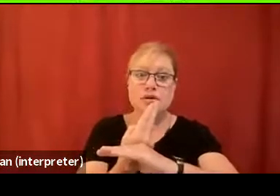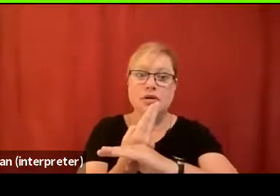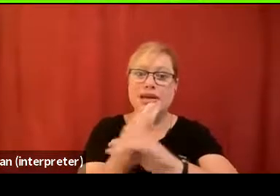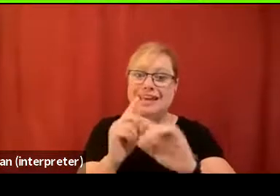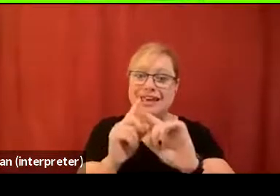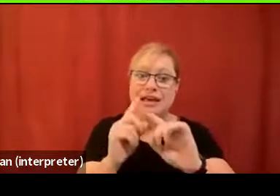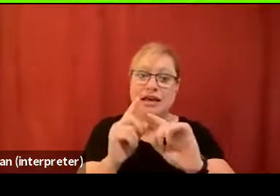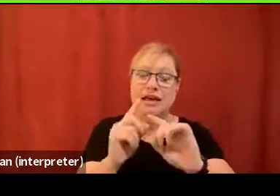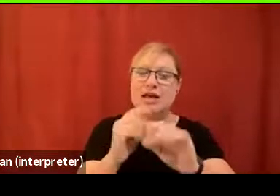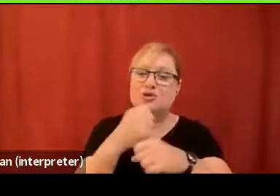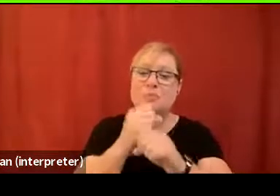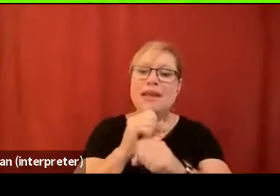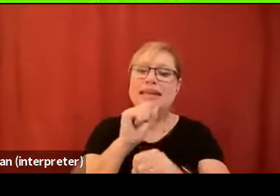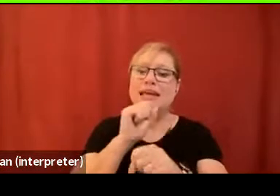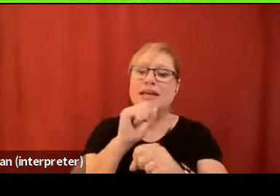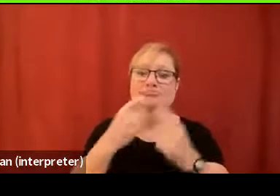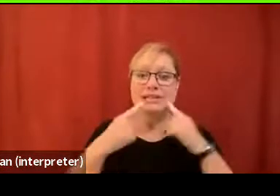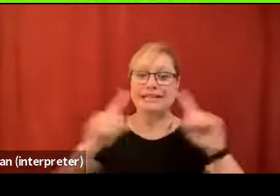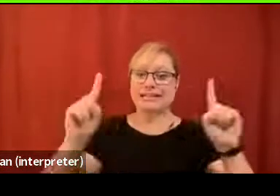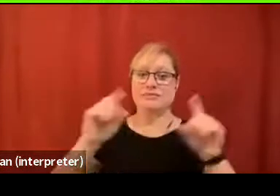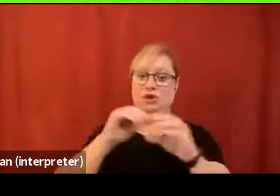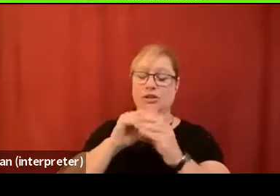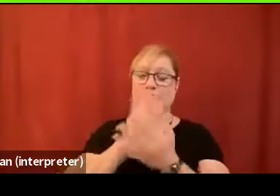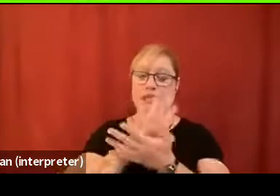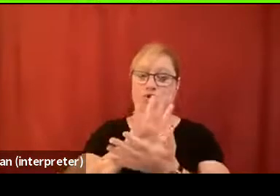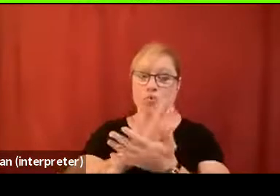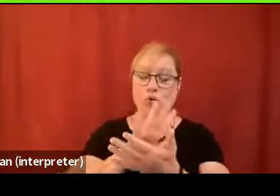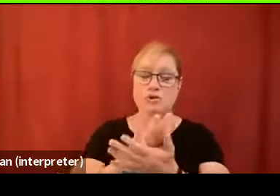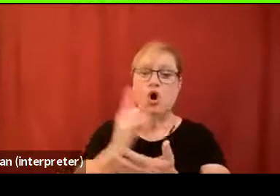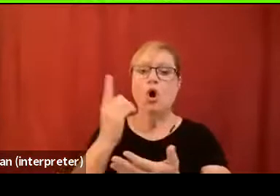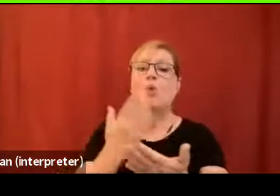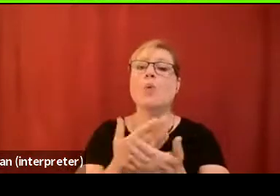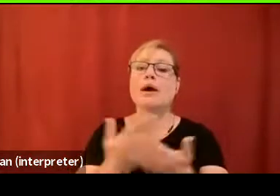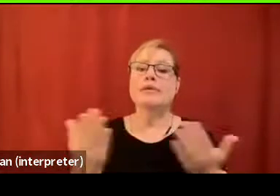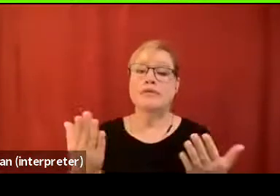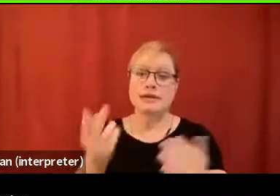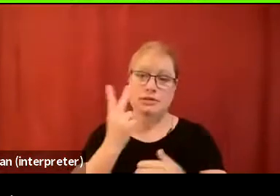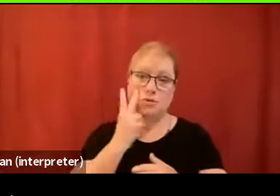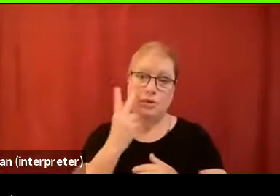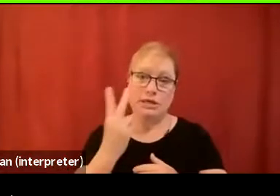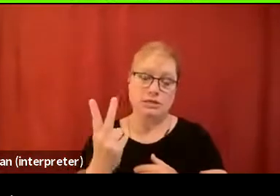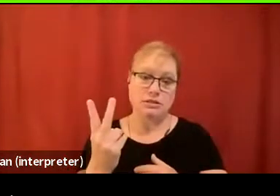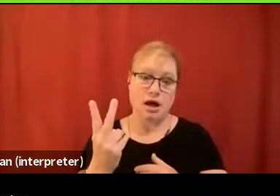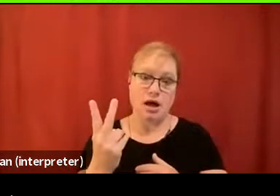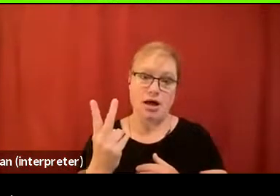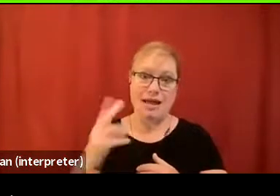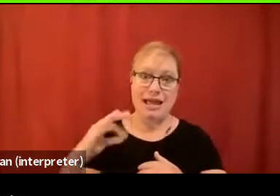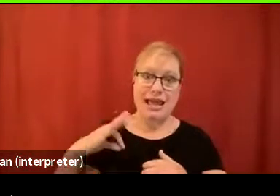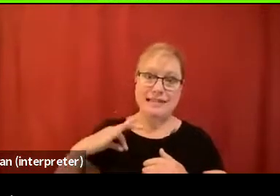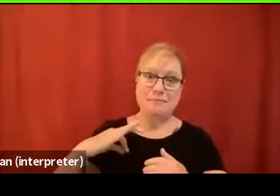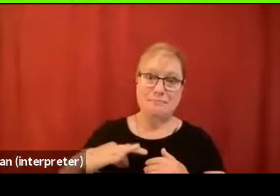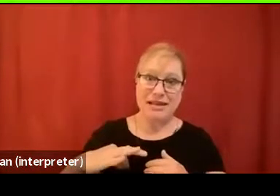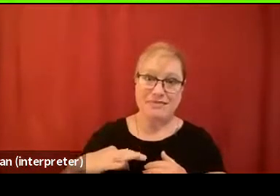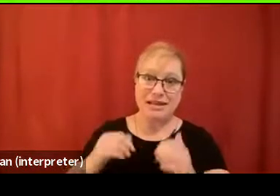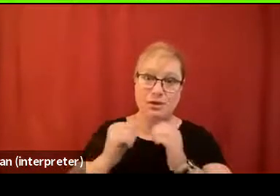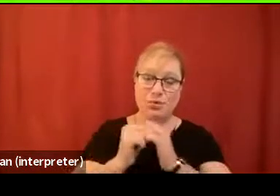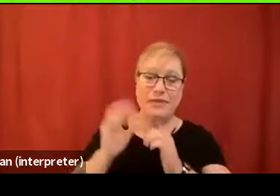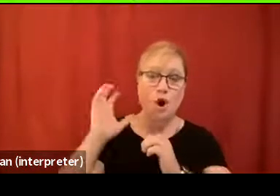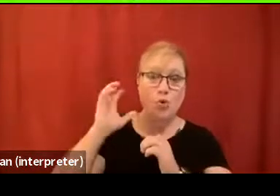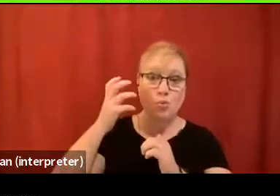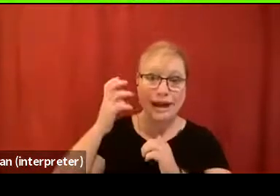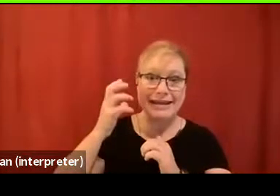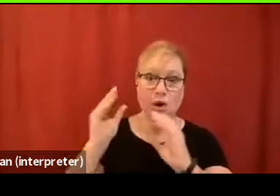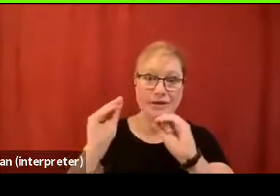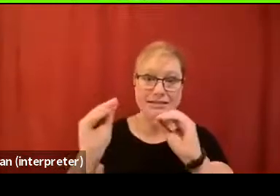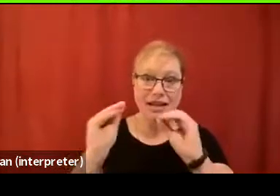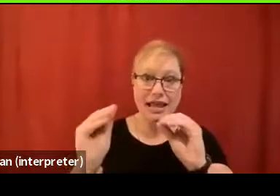to make it work in schools. But also one of the things historically we saw as a benefit to radio instruction was the